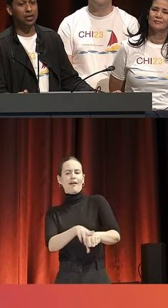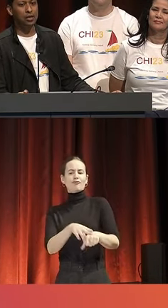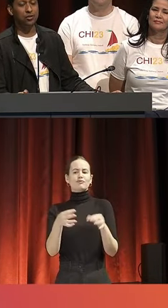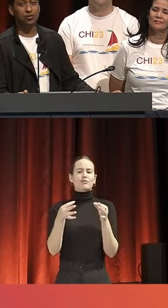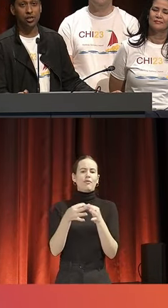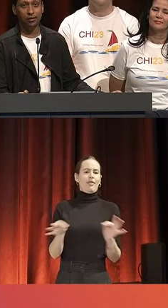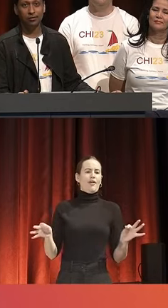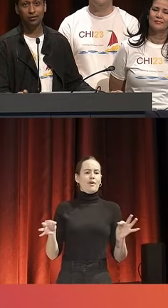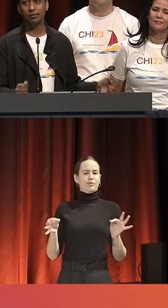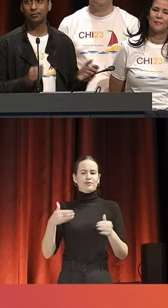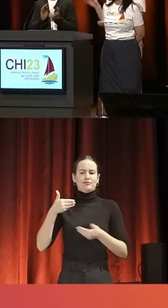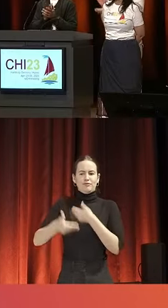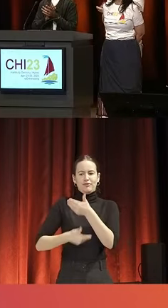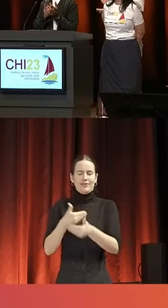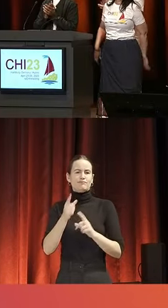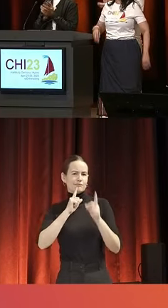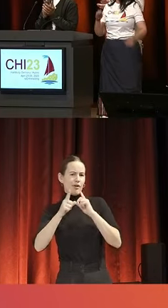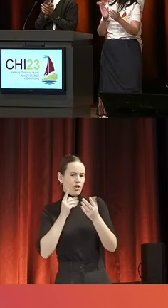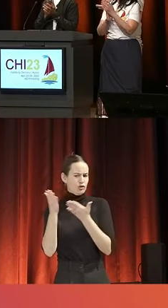by Eason Chen.